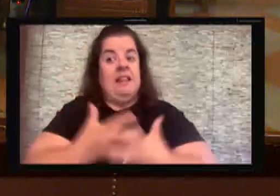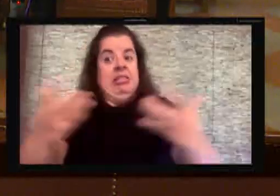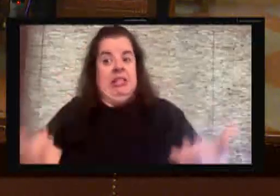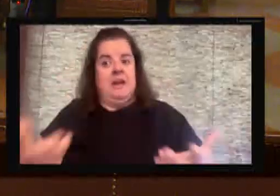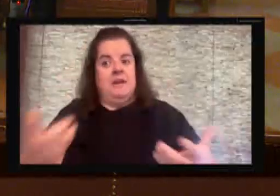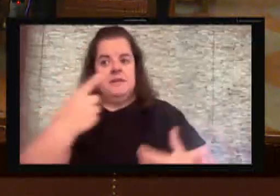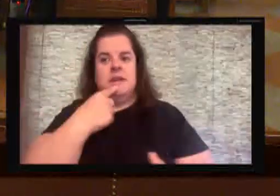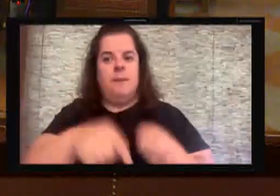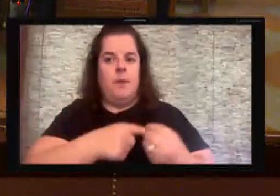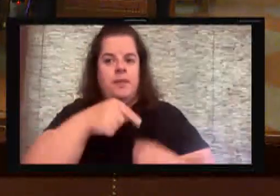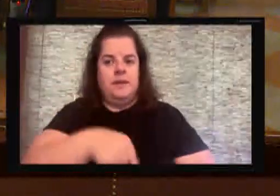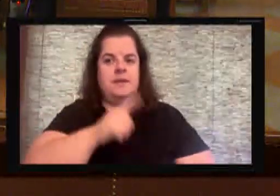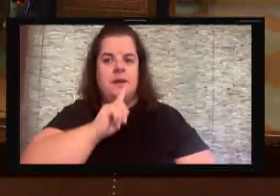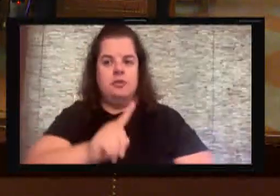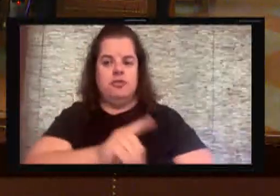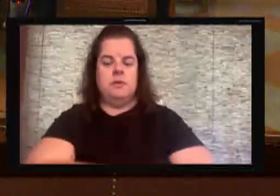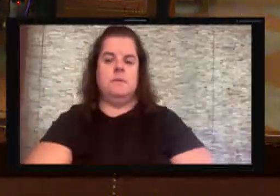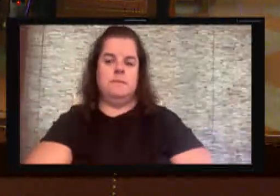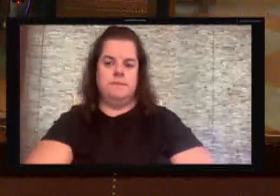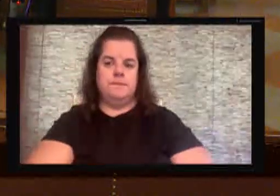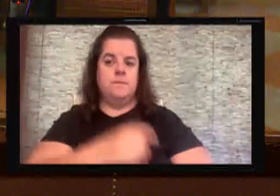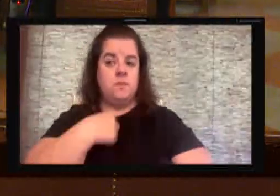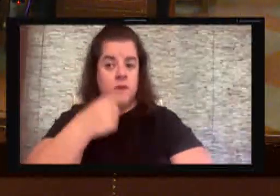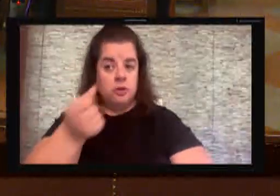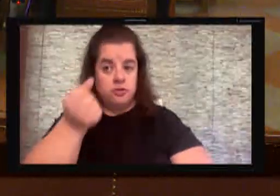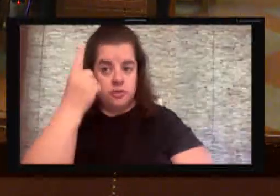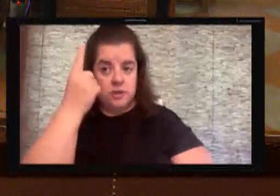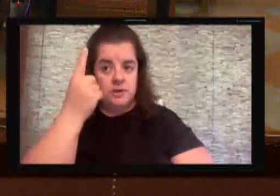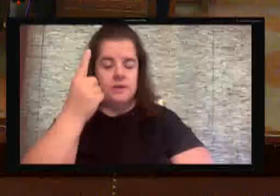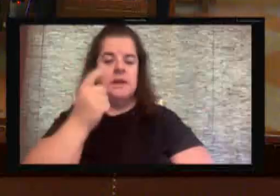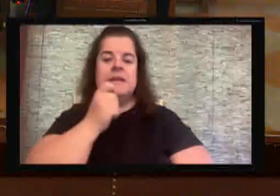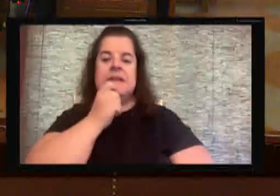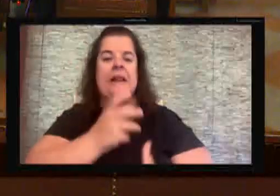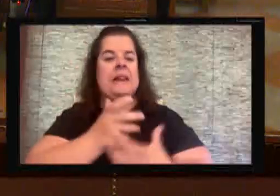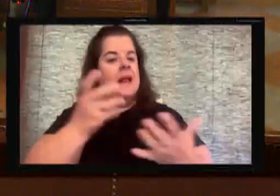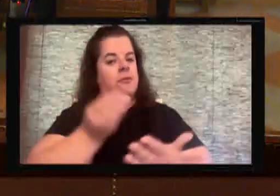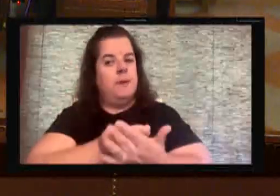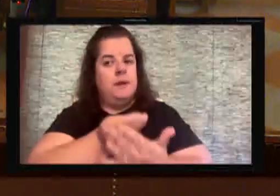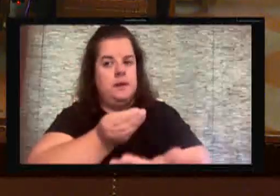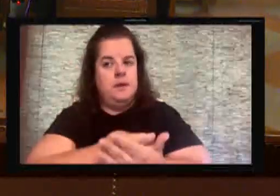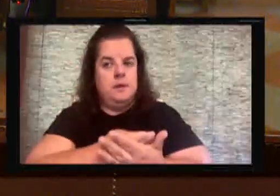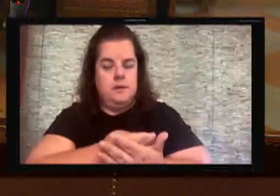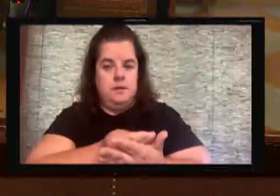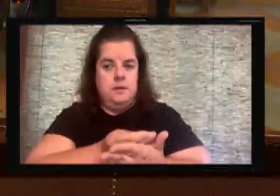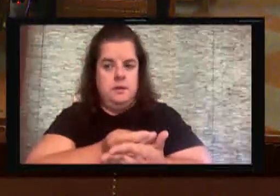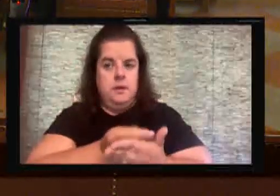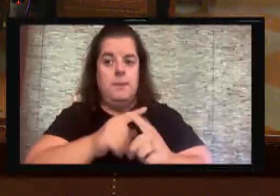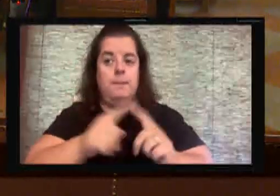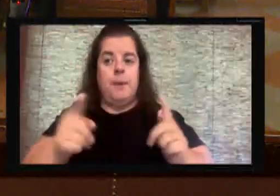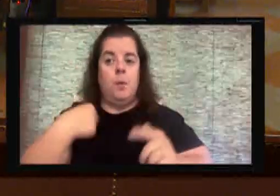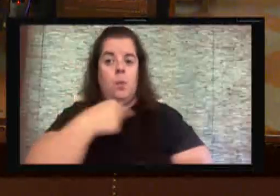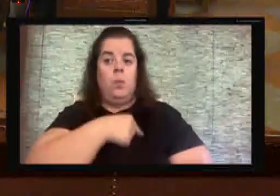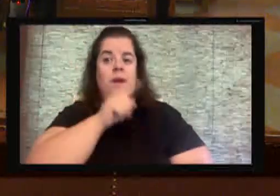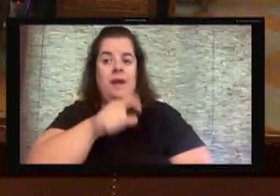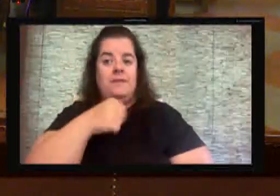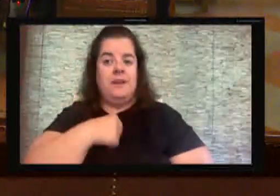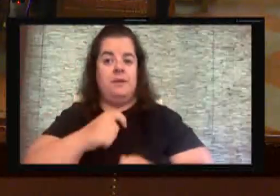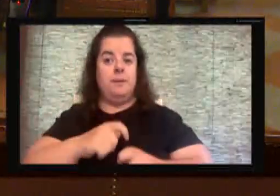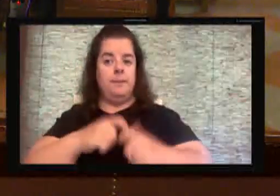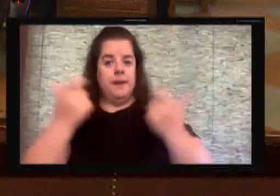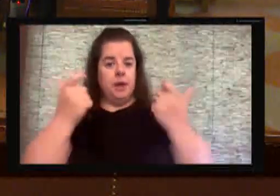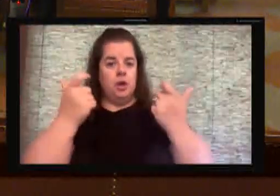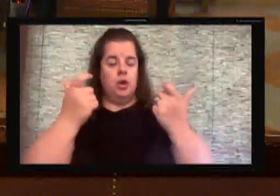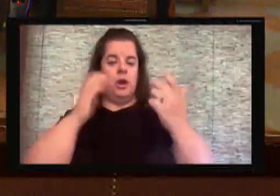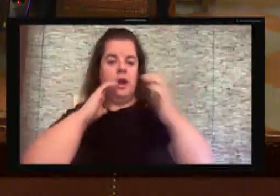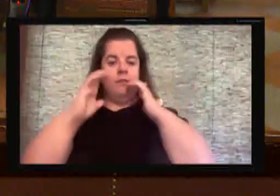but I understand that this is not a large amount of money. But we have to have a bigger and broader conversation